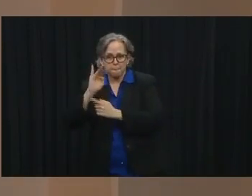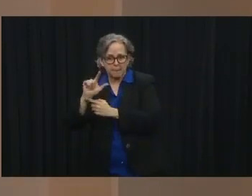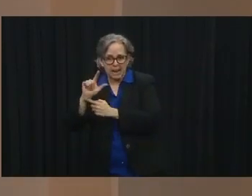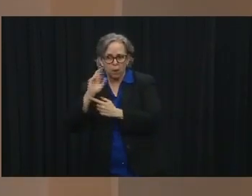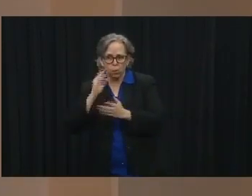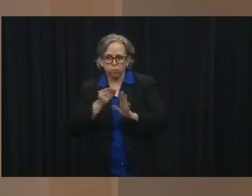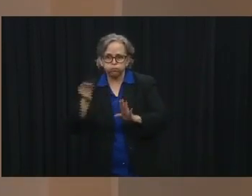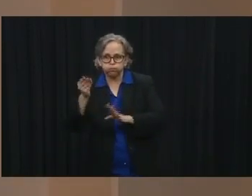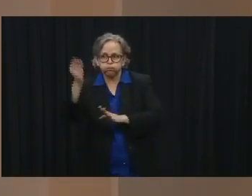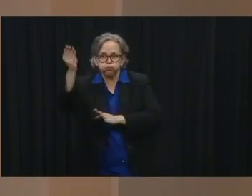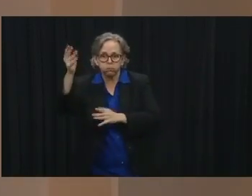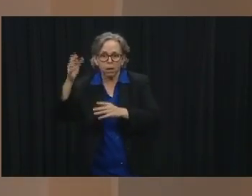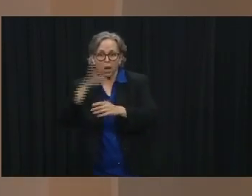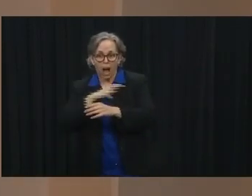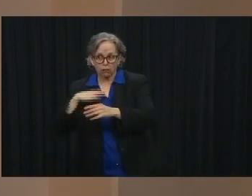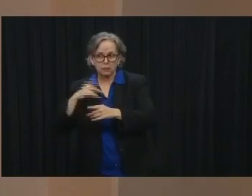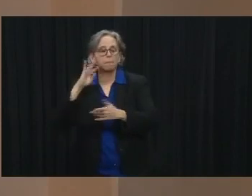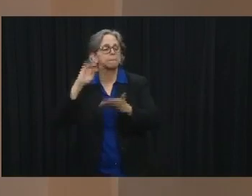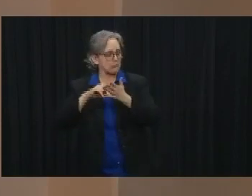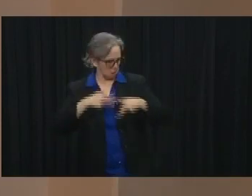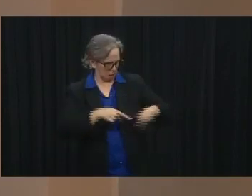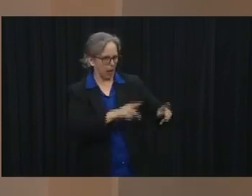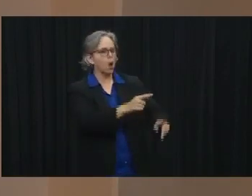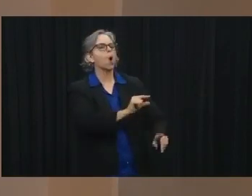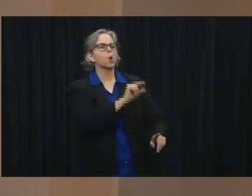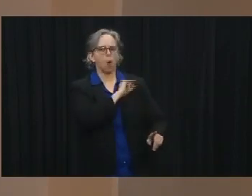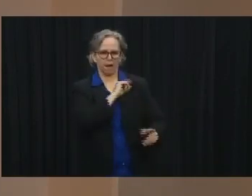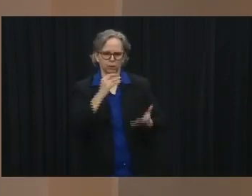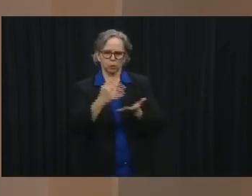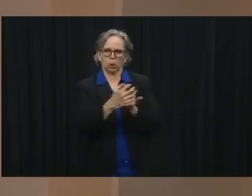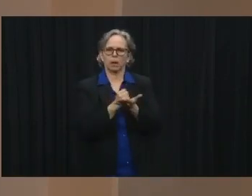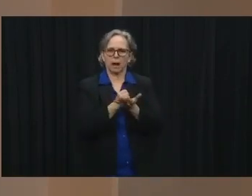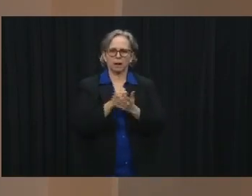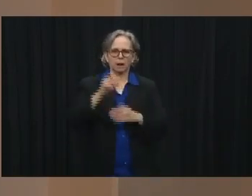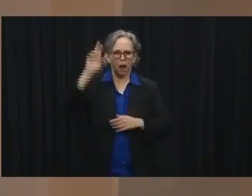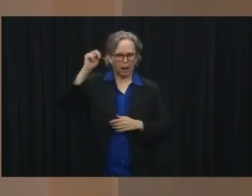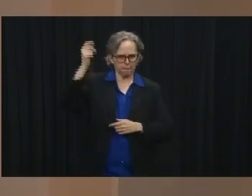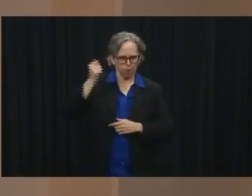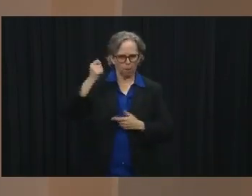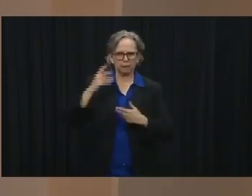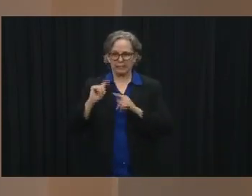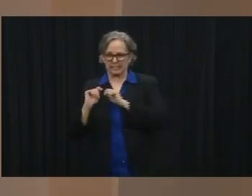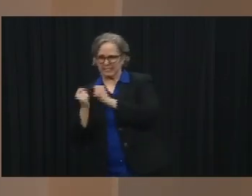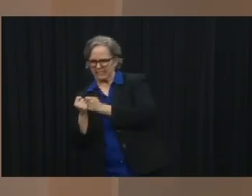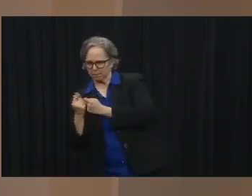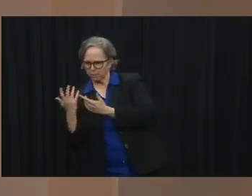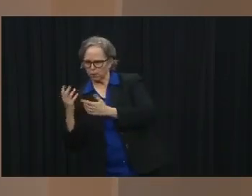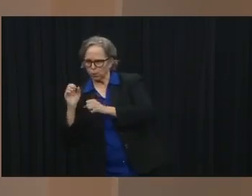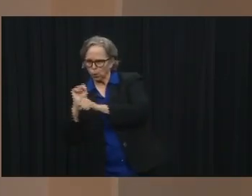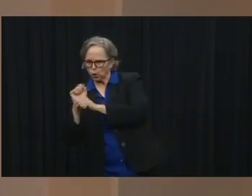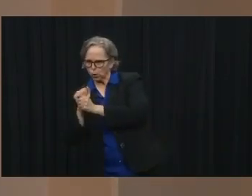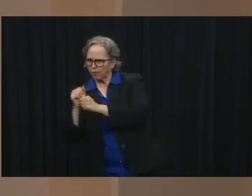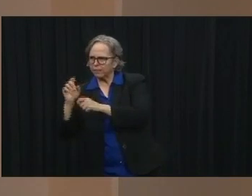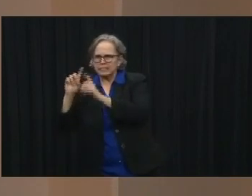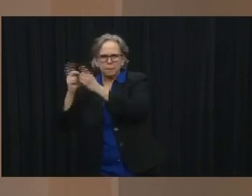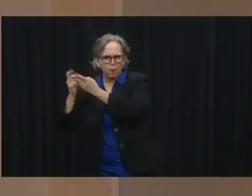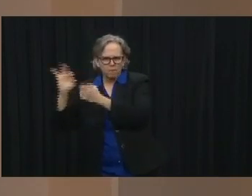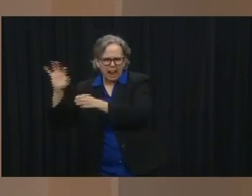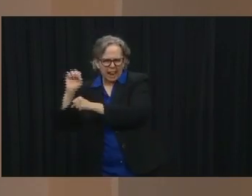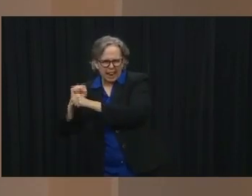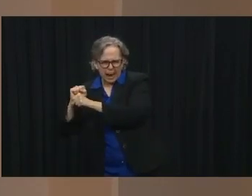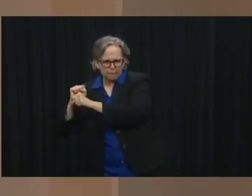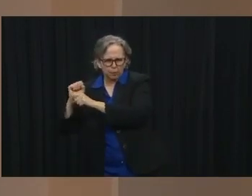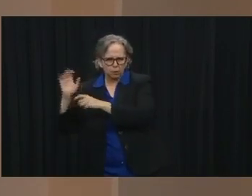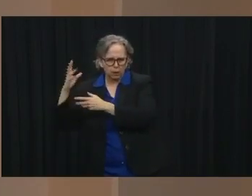benefits. Their team is already preparing for guidance from the Department of Labor to administer those resources as soon